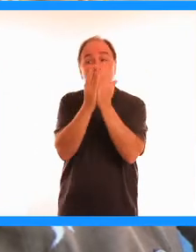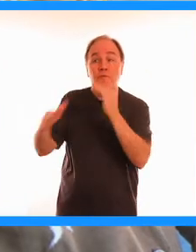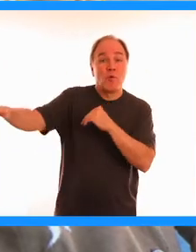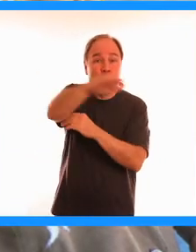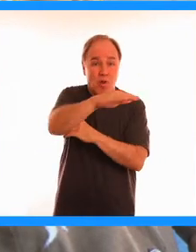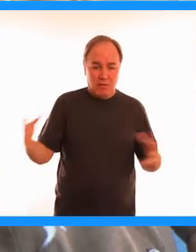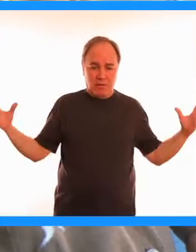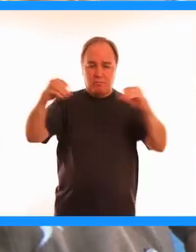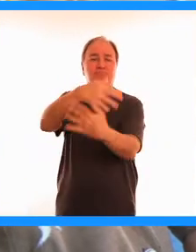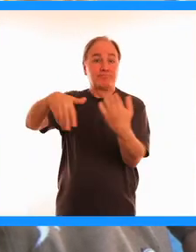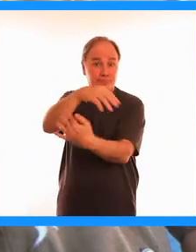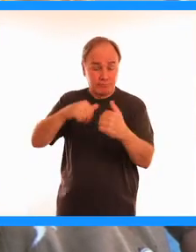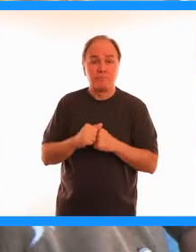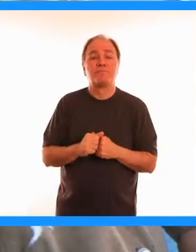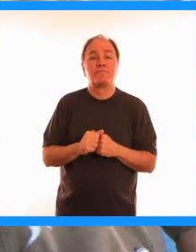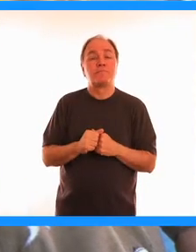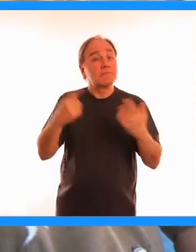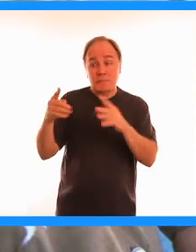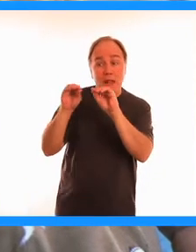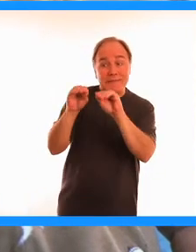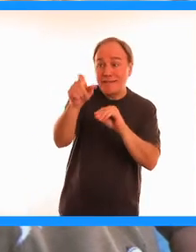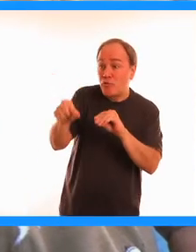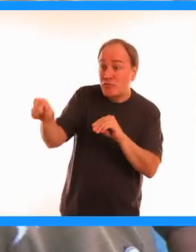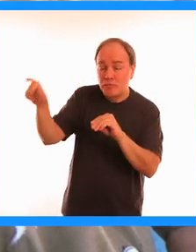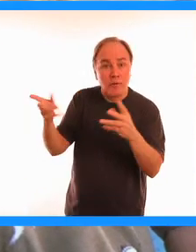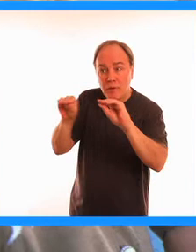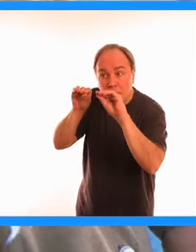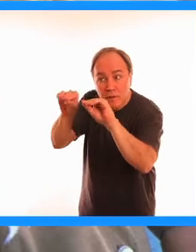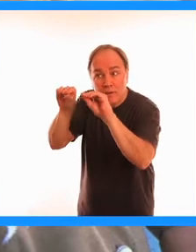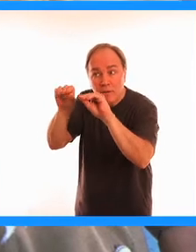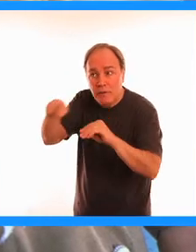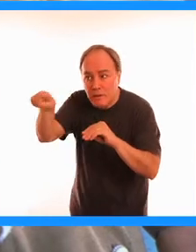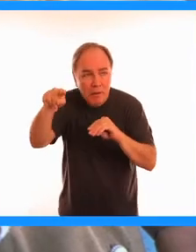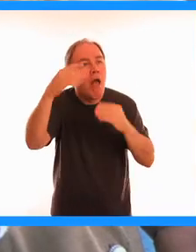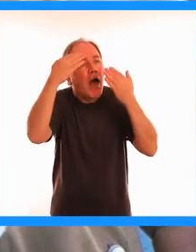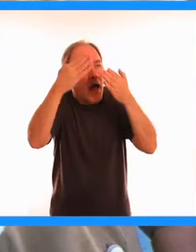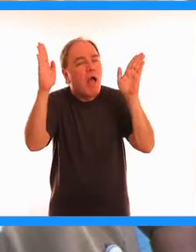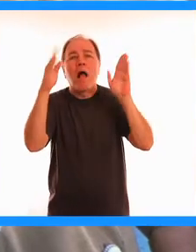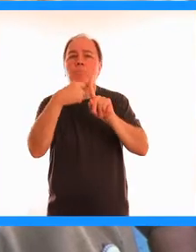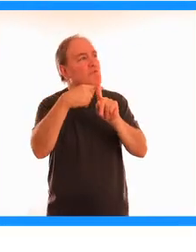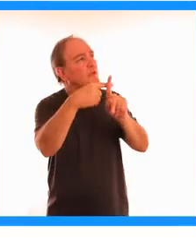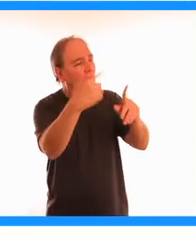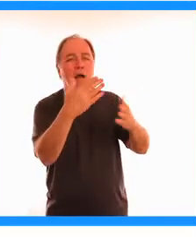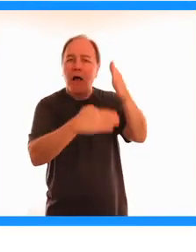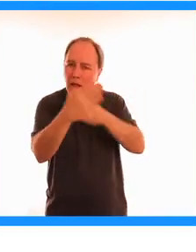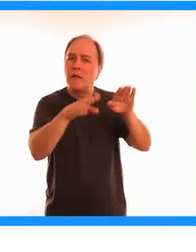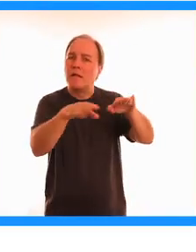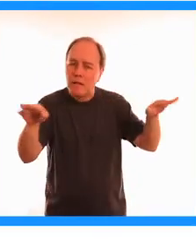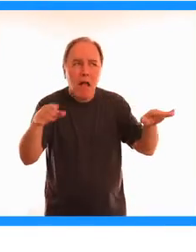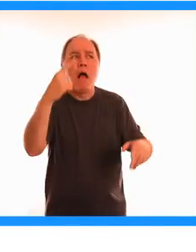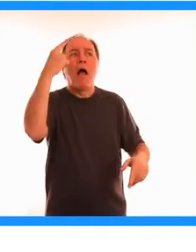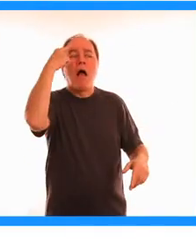Inclusive health and education reinforce each other. Basic reading and writing skills also improve health. A child born to a mother who can read